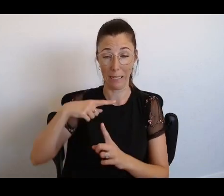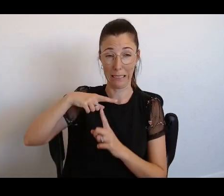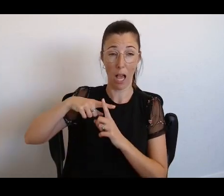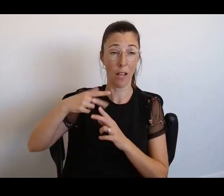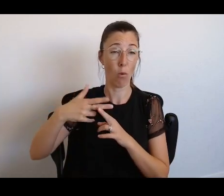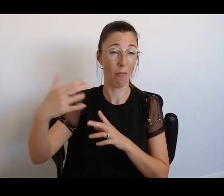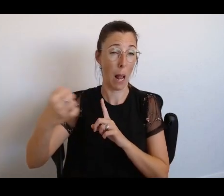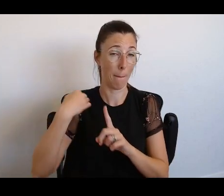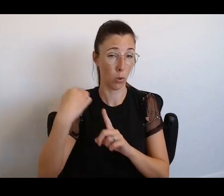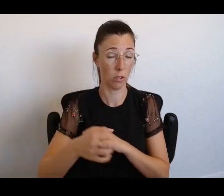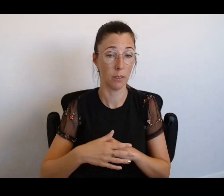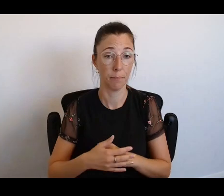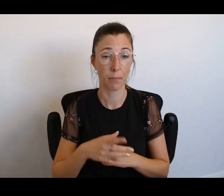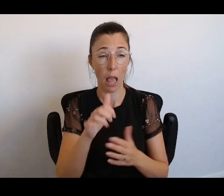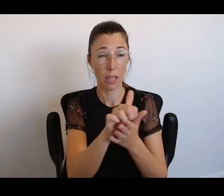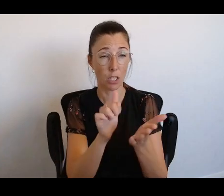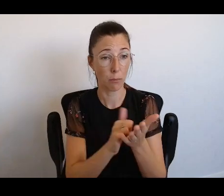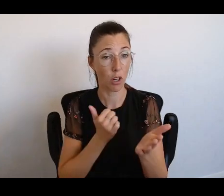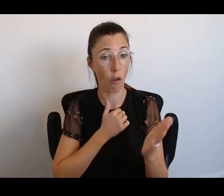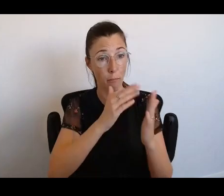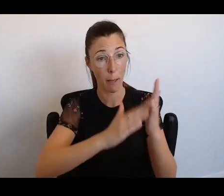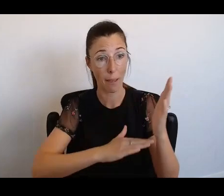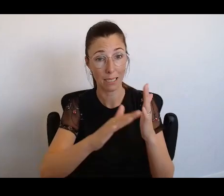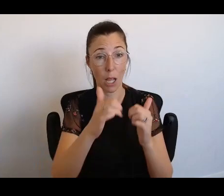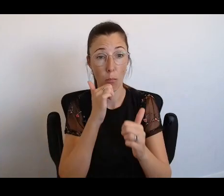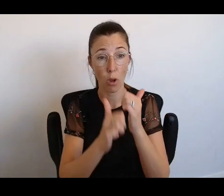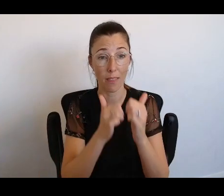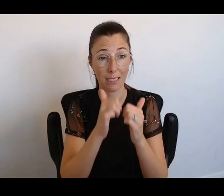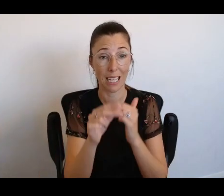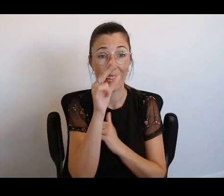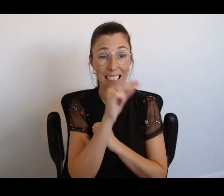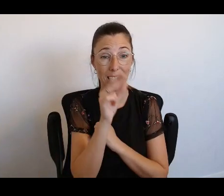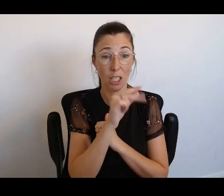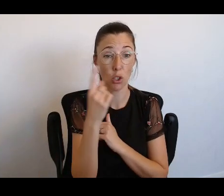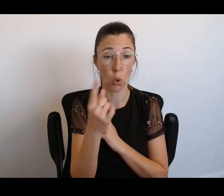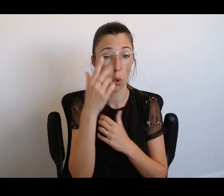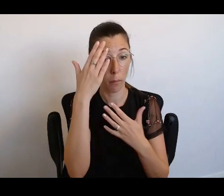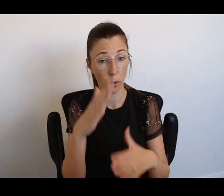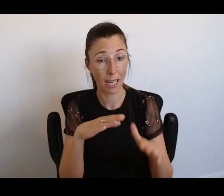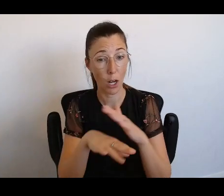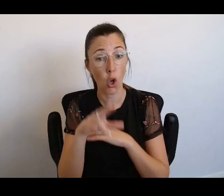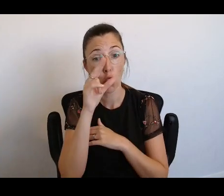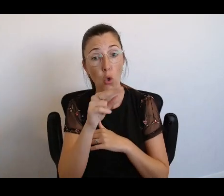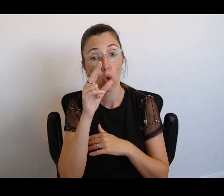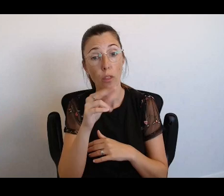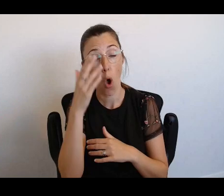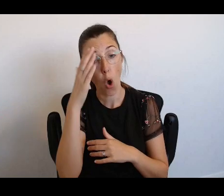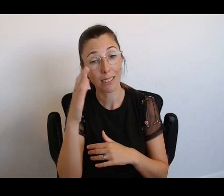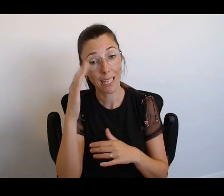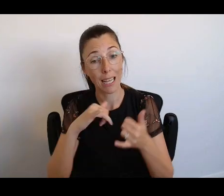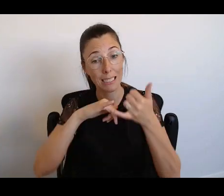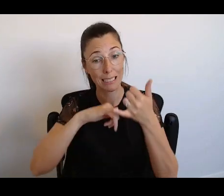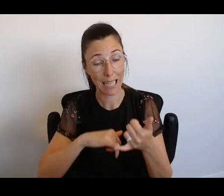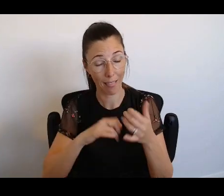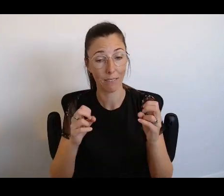of my portrait, brothers, are teenagers who boarded the Girramay Youth Hostel in the Sutherland Shire, Sydney, despite being presented